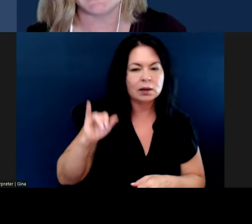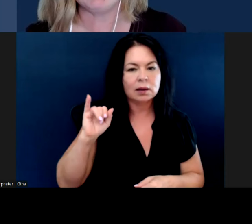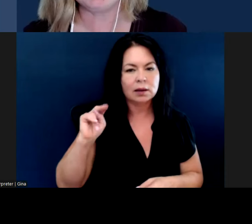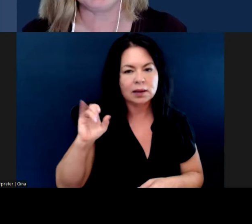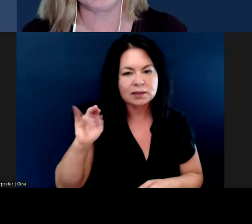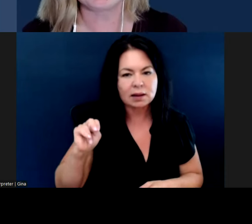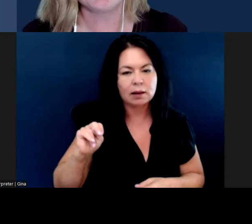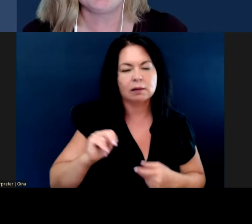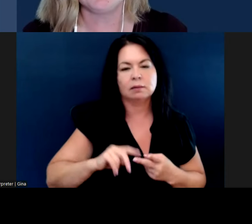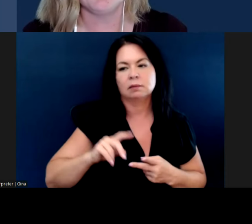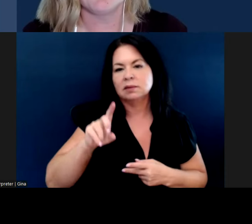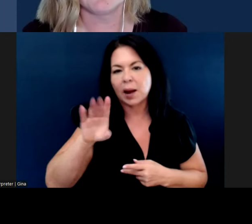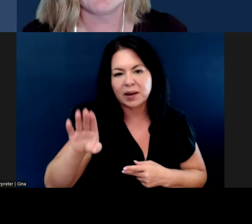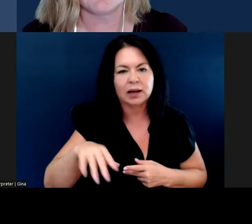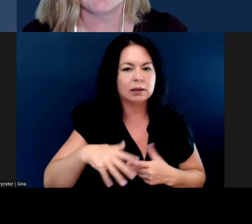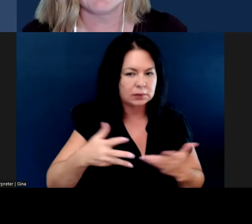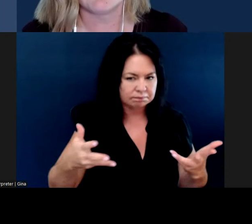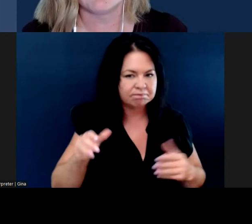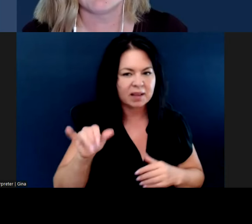resources there.